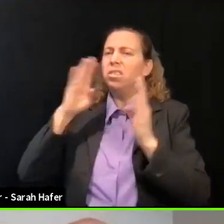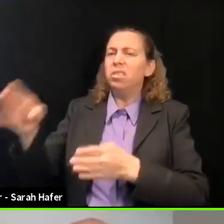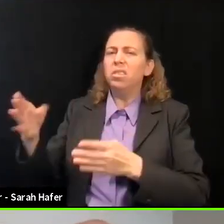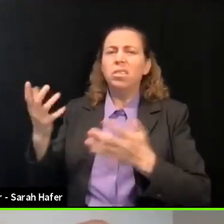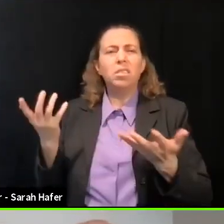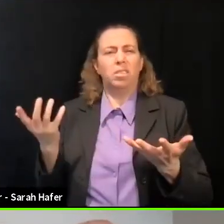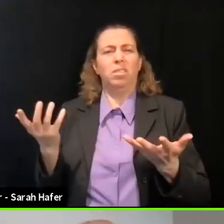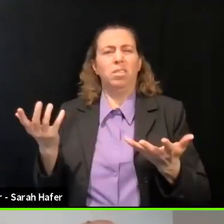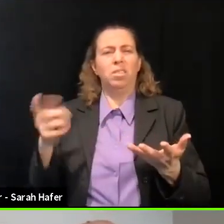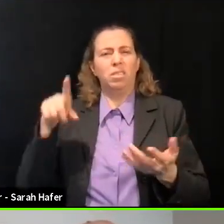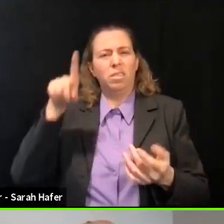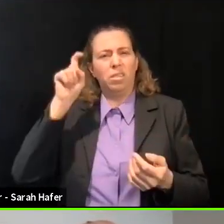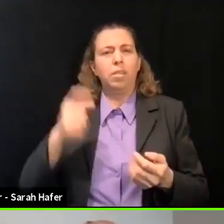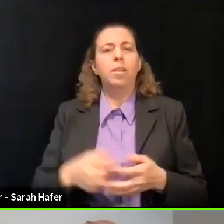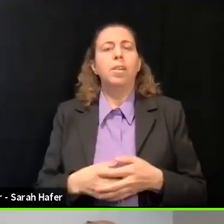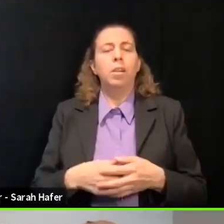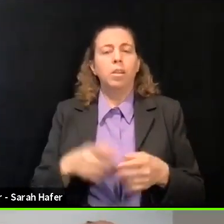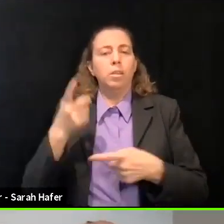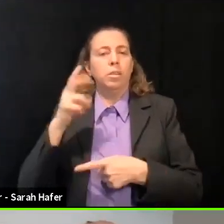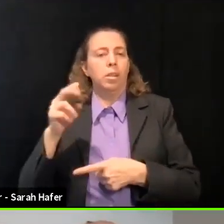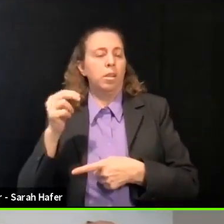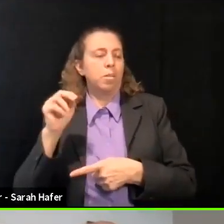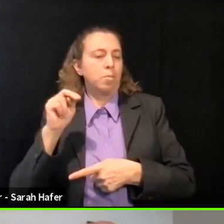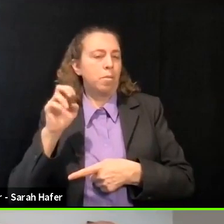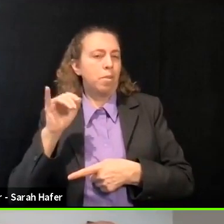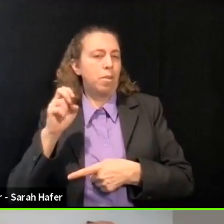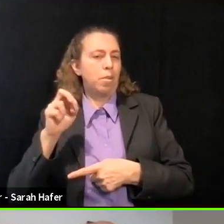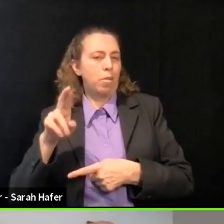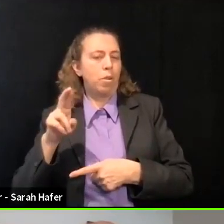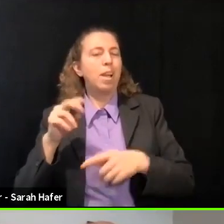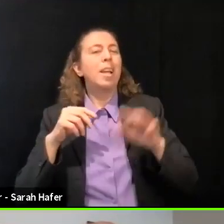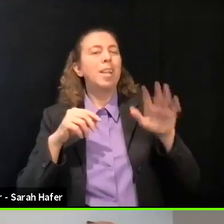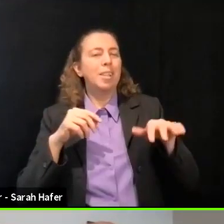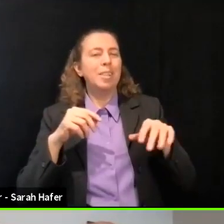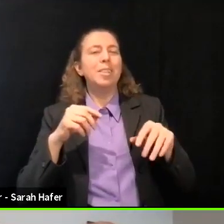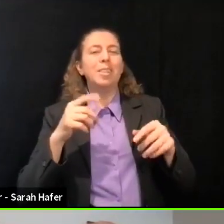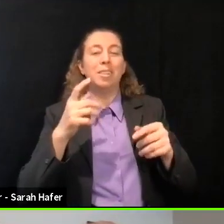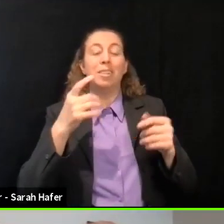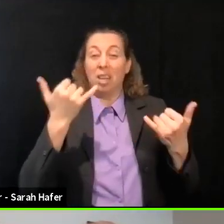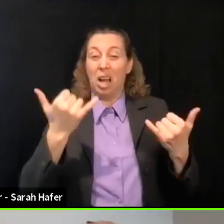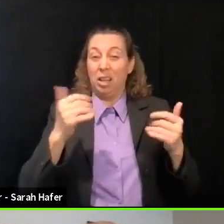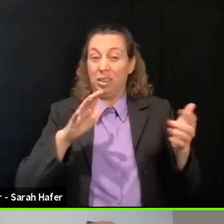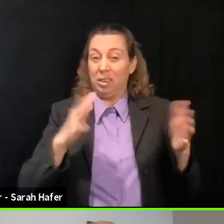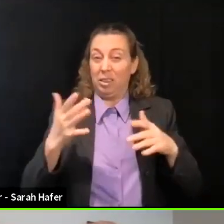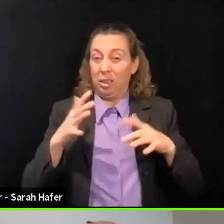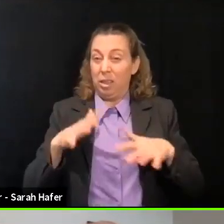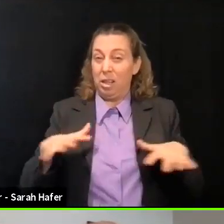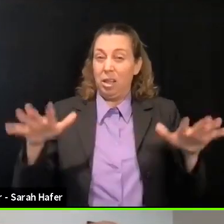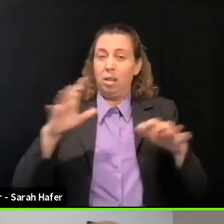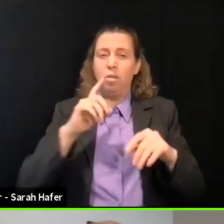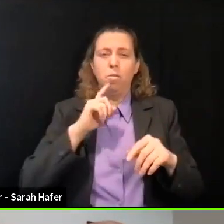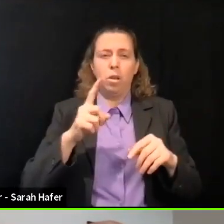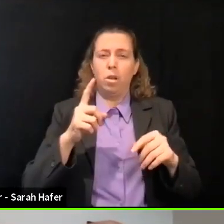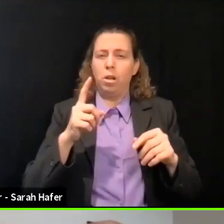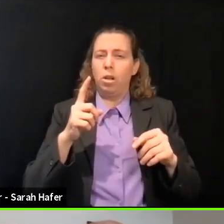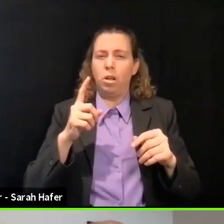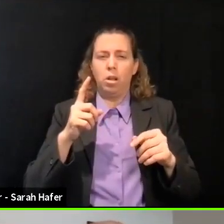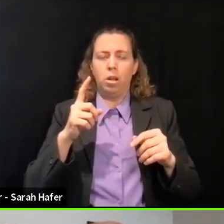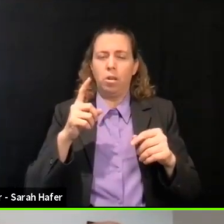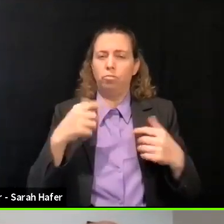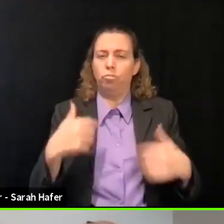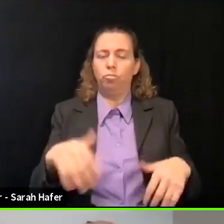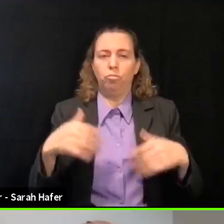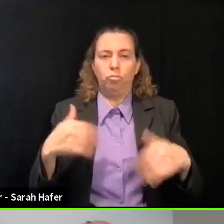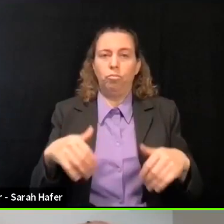is that essentially every death suffered from this time last year has been under the